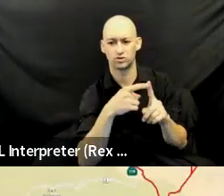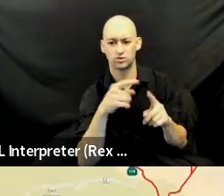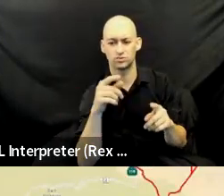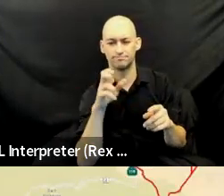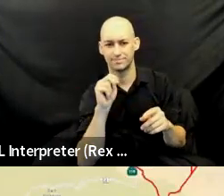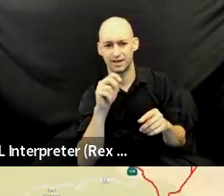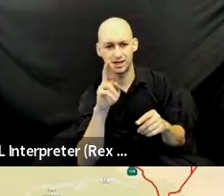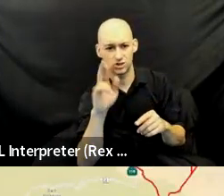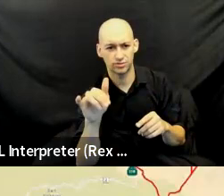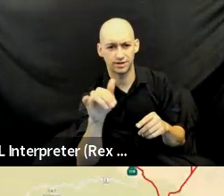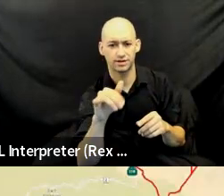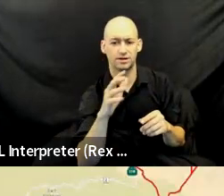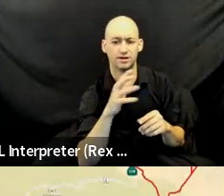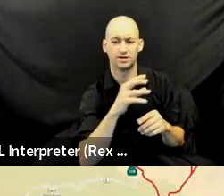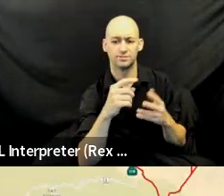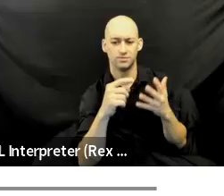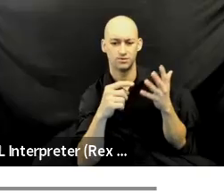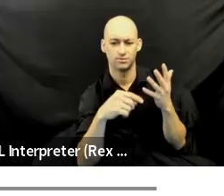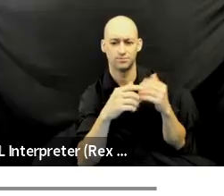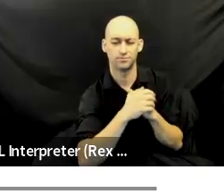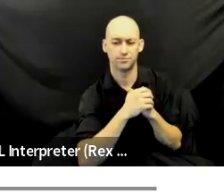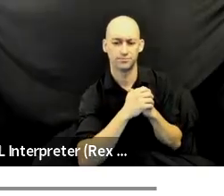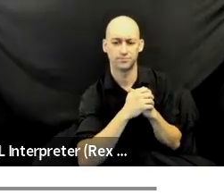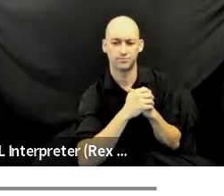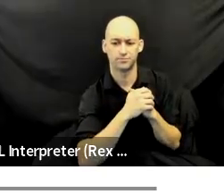the state. Next slide, please.